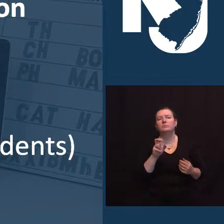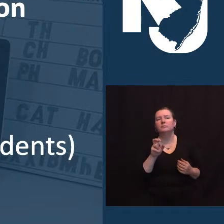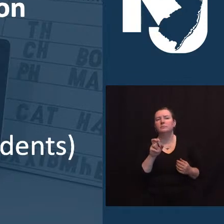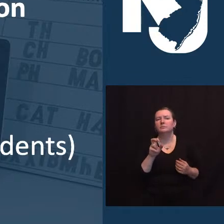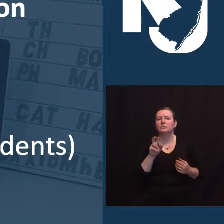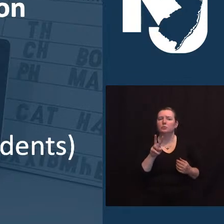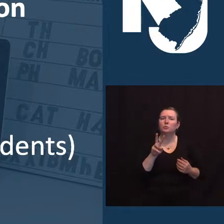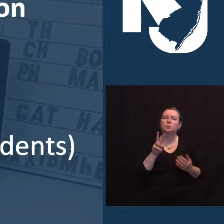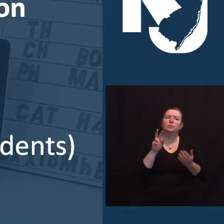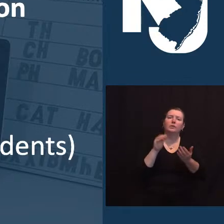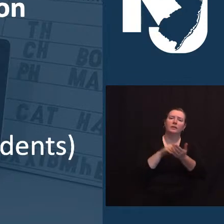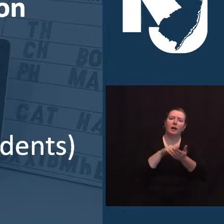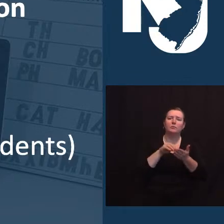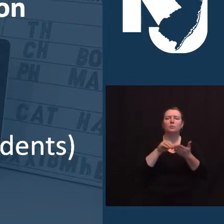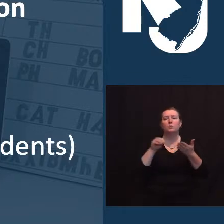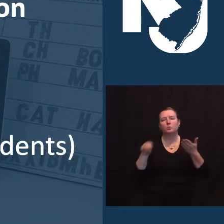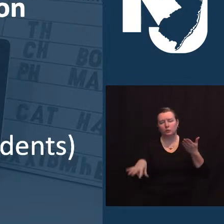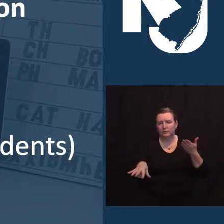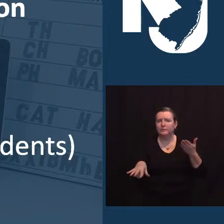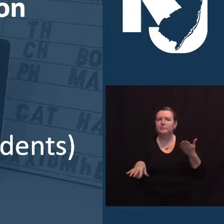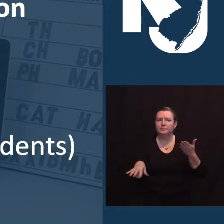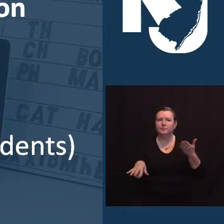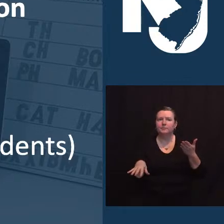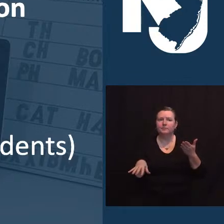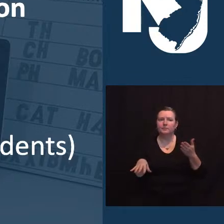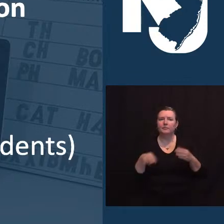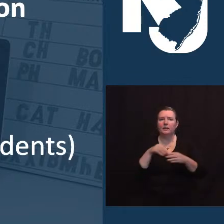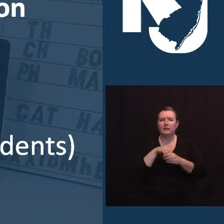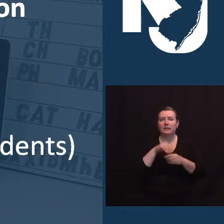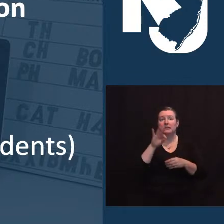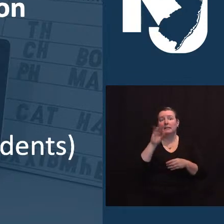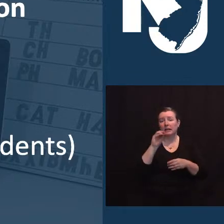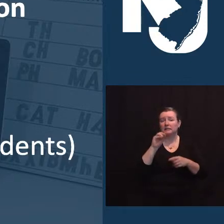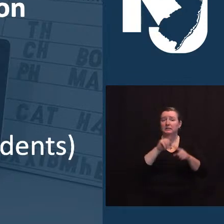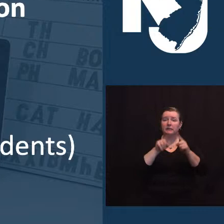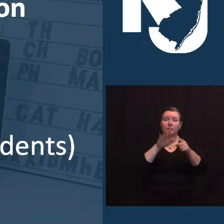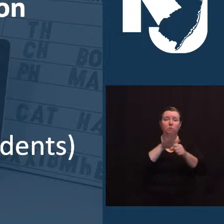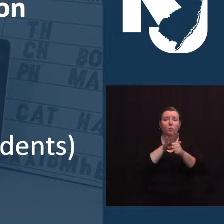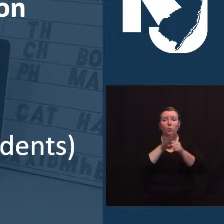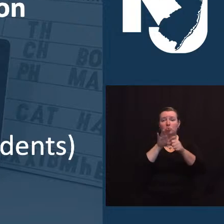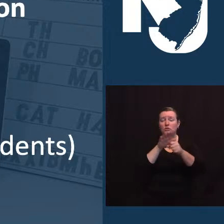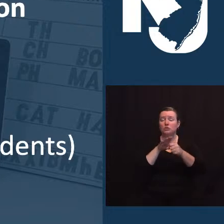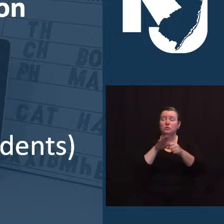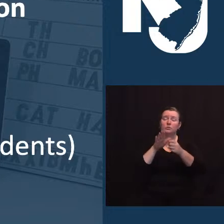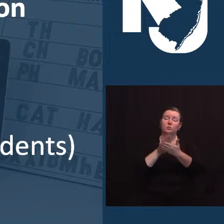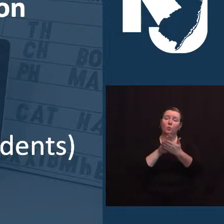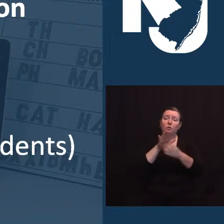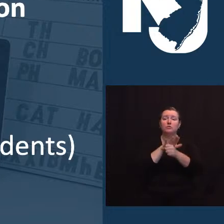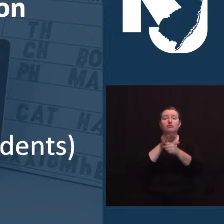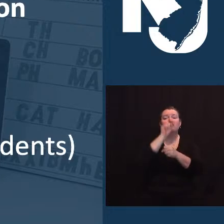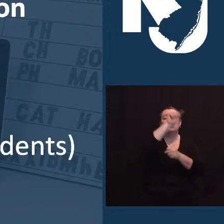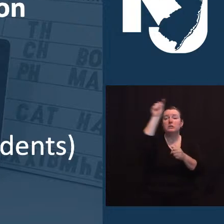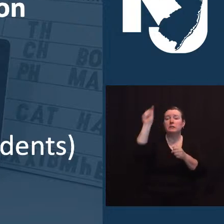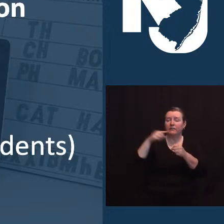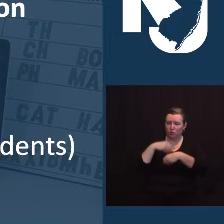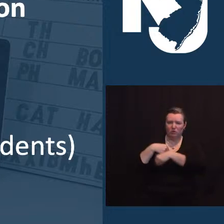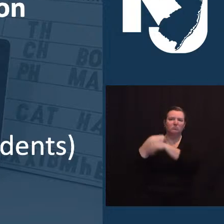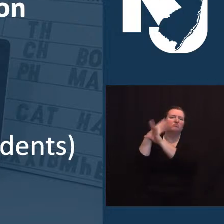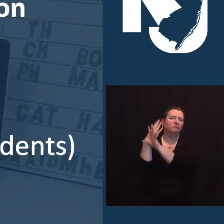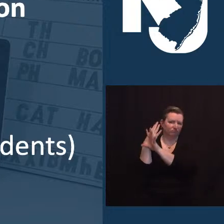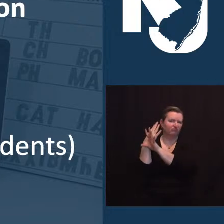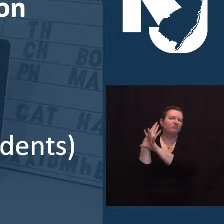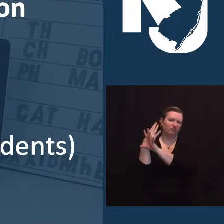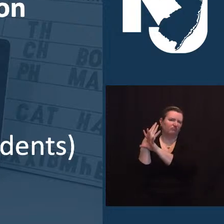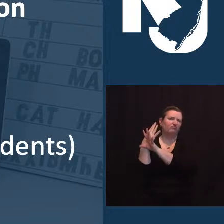302,000 students in 90 schools or districts who remain in full-time remote learning. These students have now been out of their